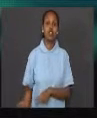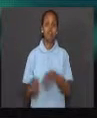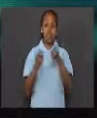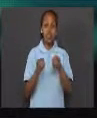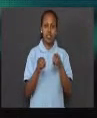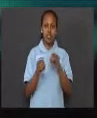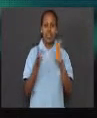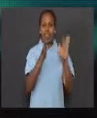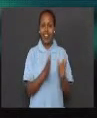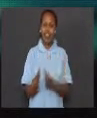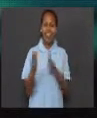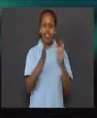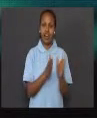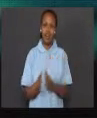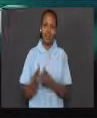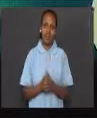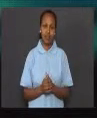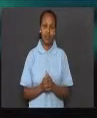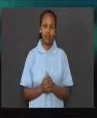Students, let's get ready.